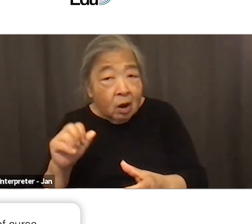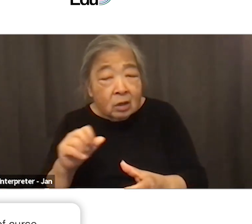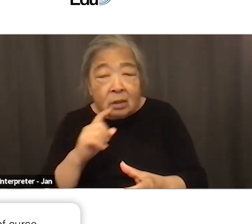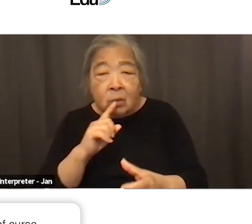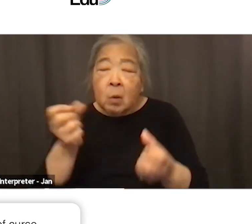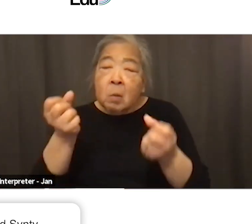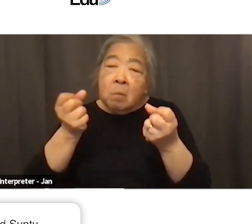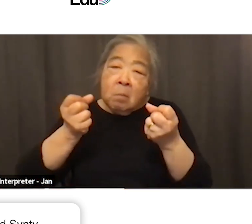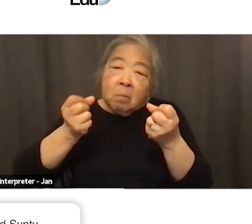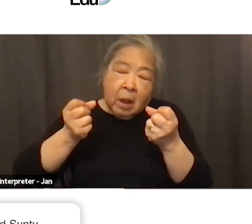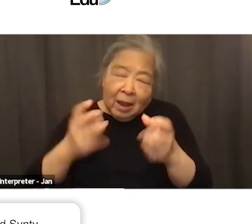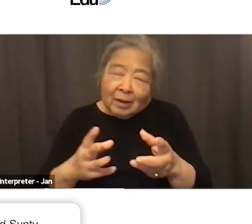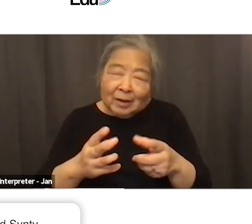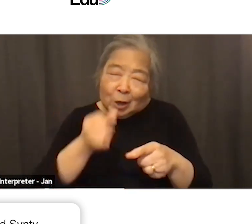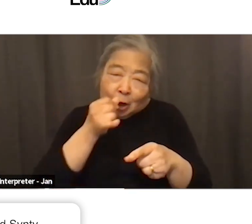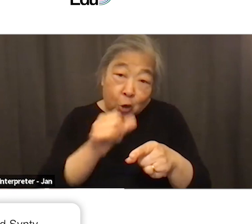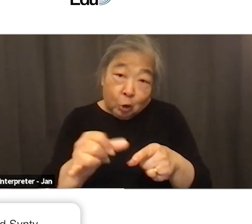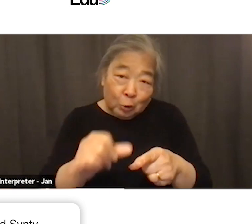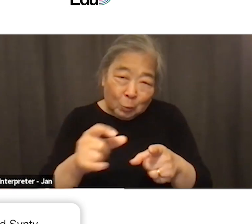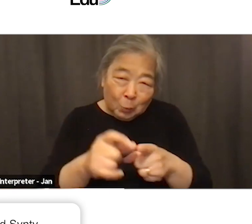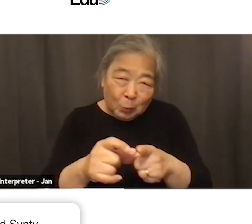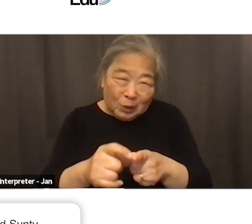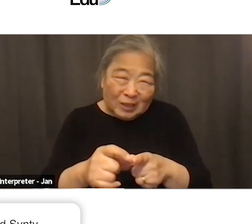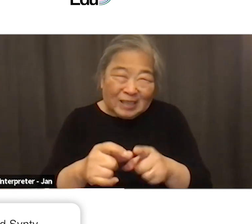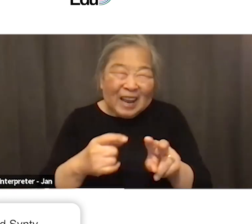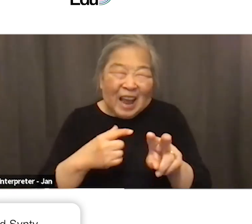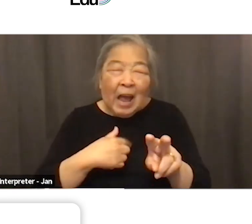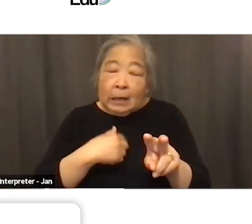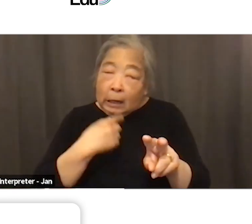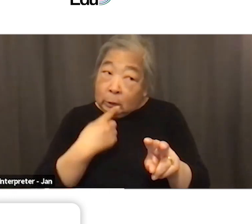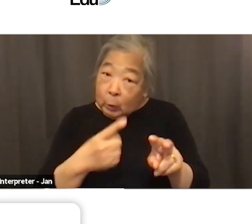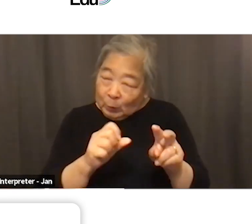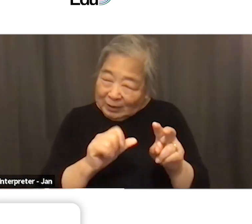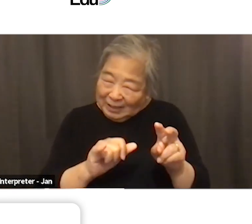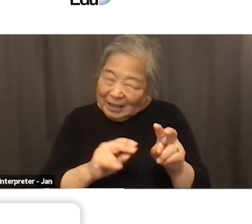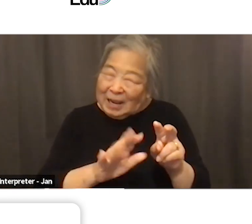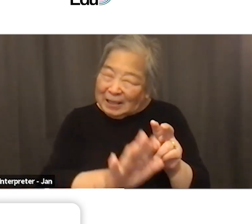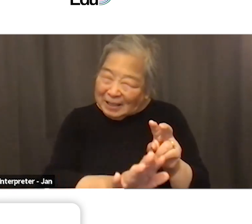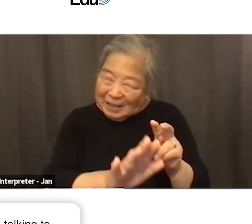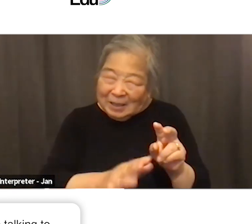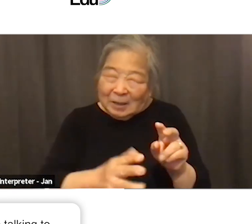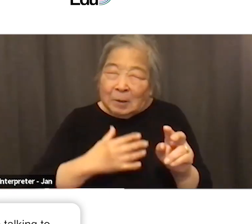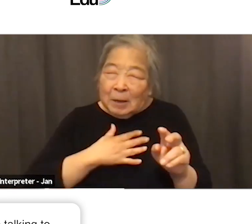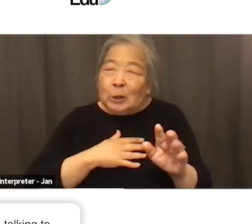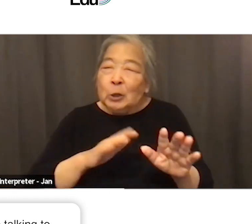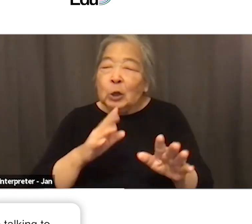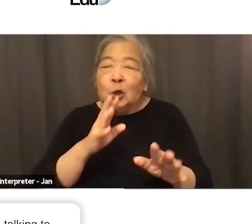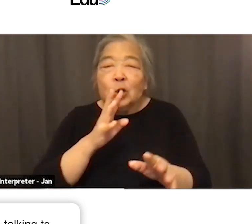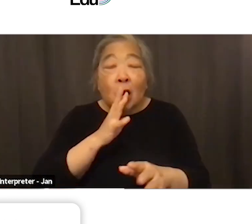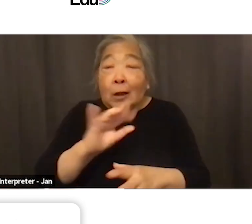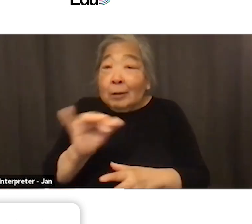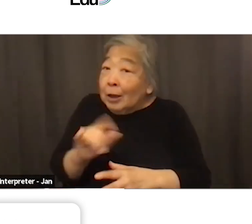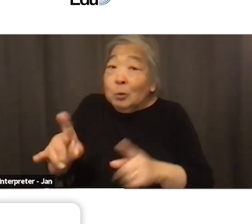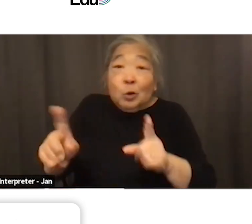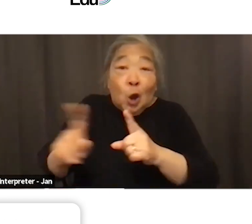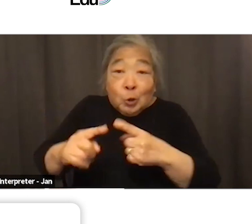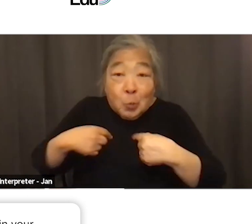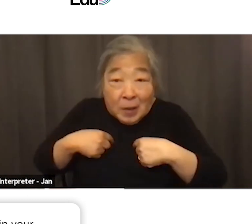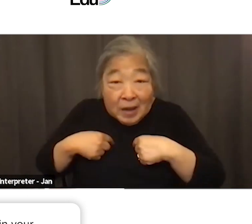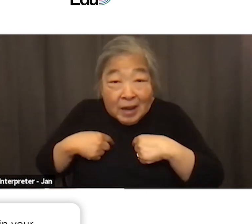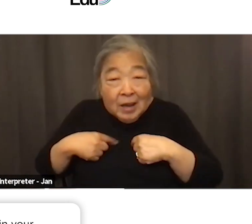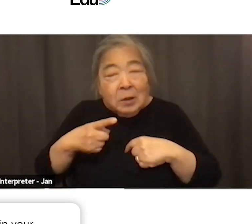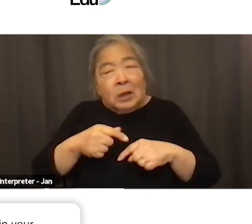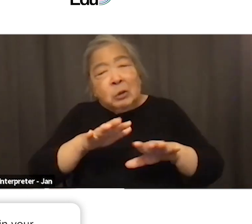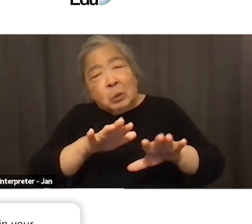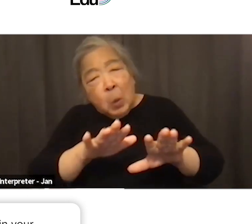curse words, and I definitely told Syntyché, please do talk as though you were talking to me, so you can flow